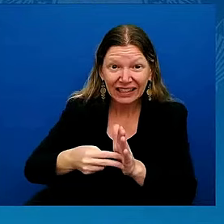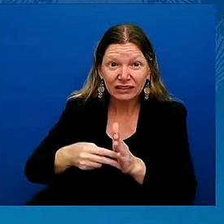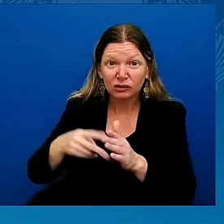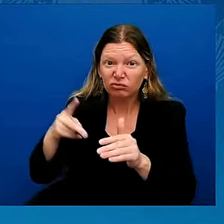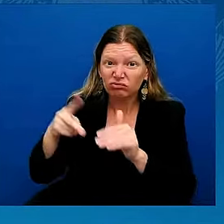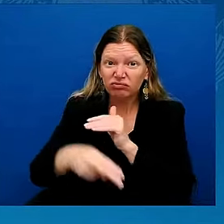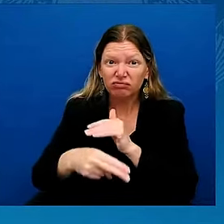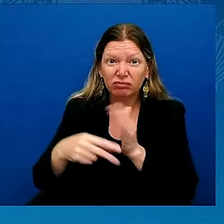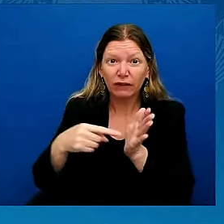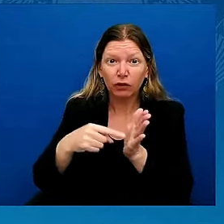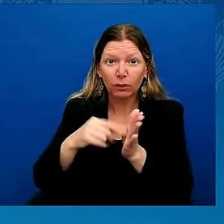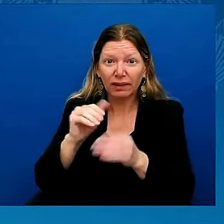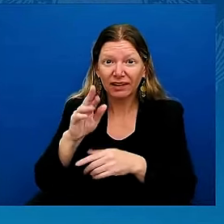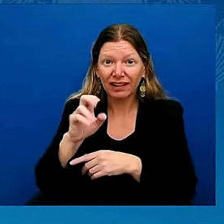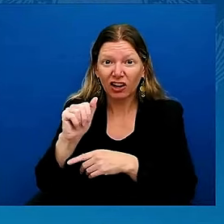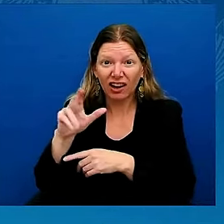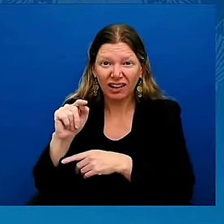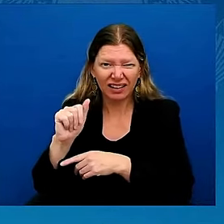of you saw the debate,